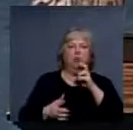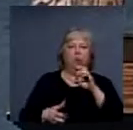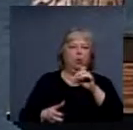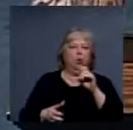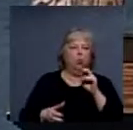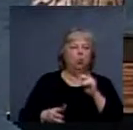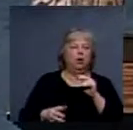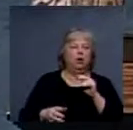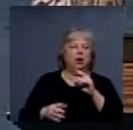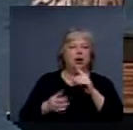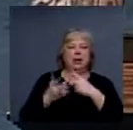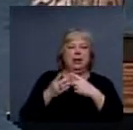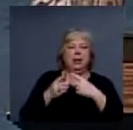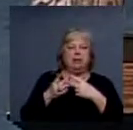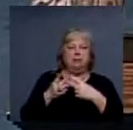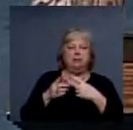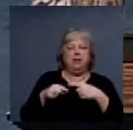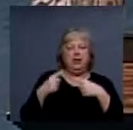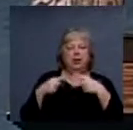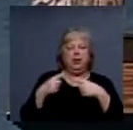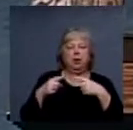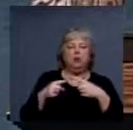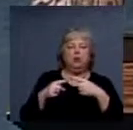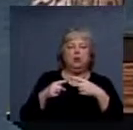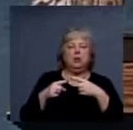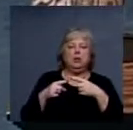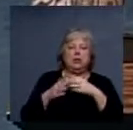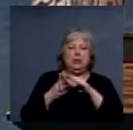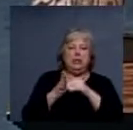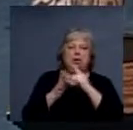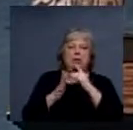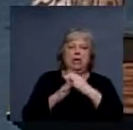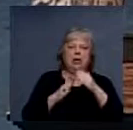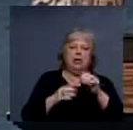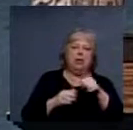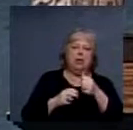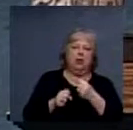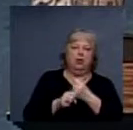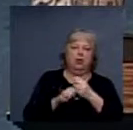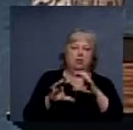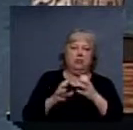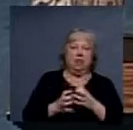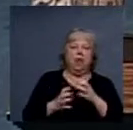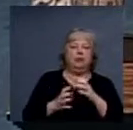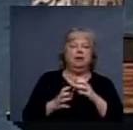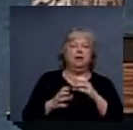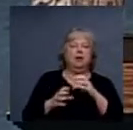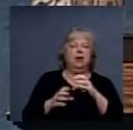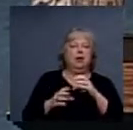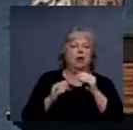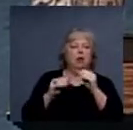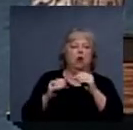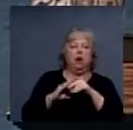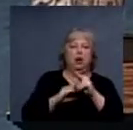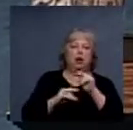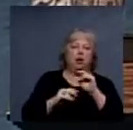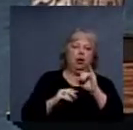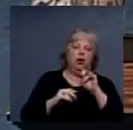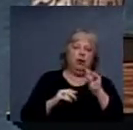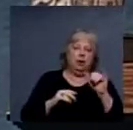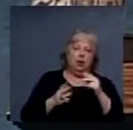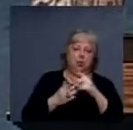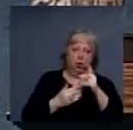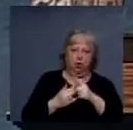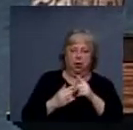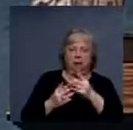Centers Incorporated ended another year of classes, January 29th, 2016, taught in the Unity Program, a prison